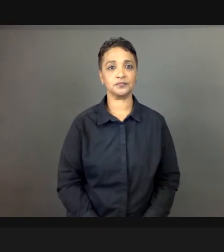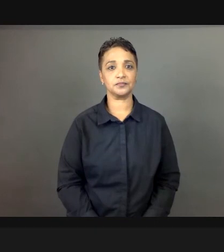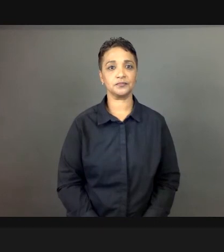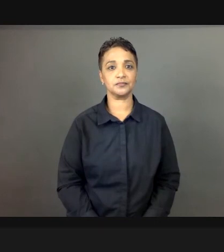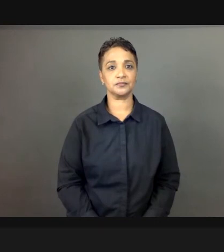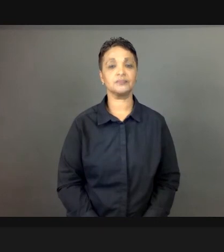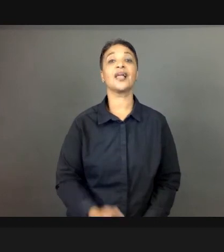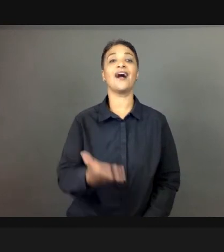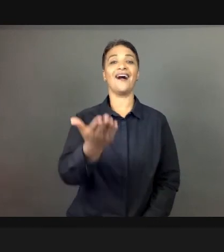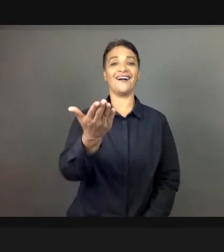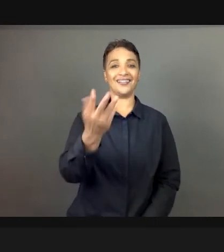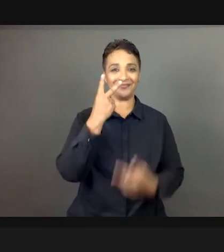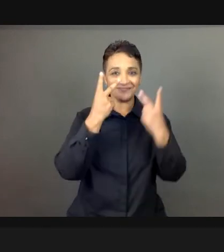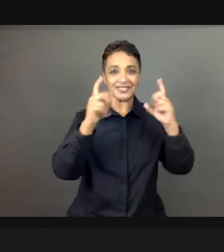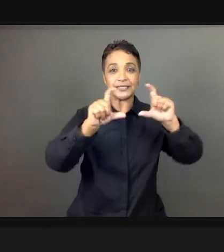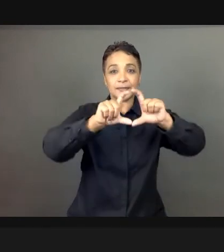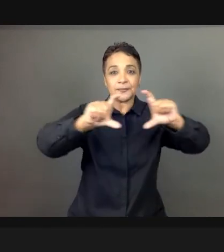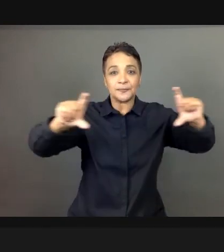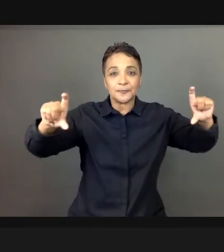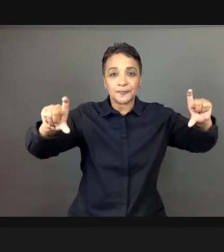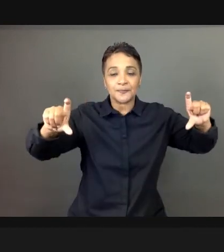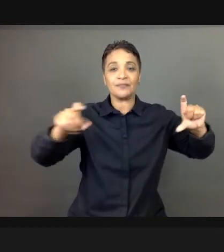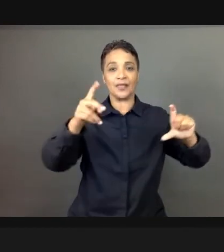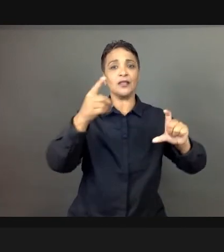Okay, so there is an instruction. All plenary